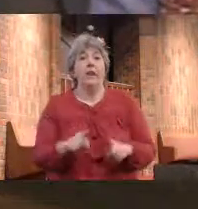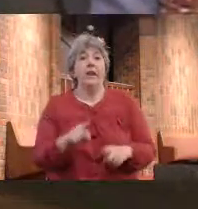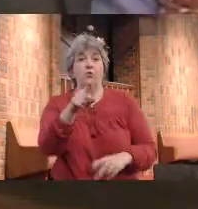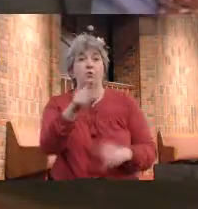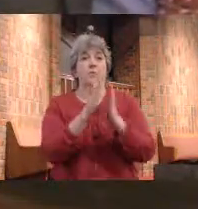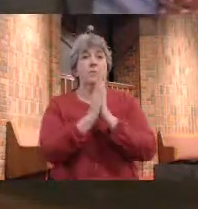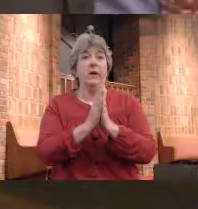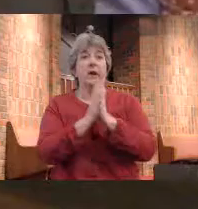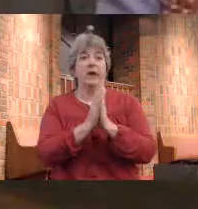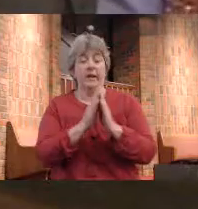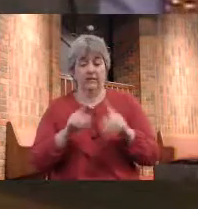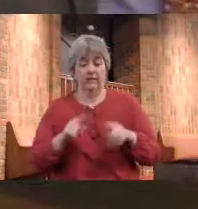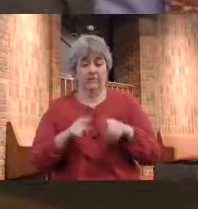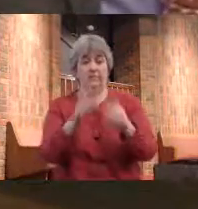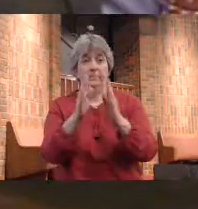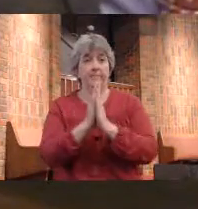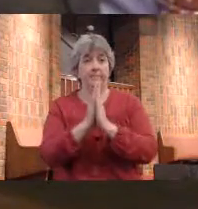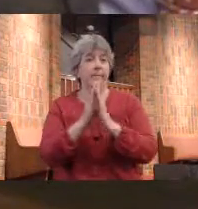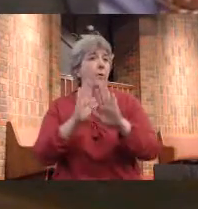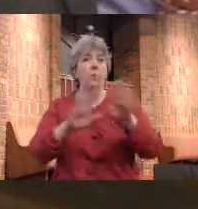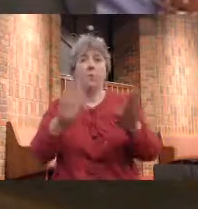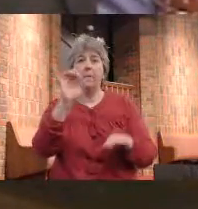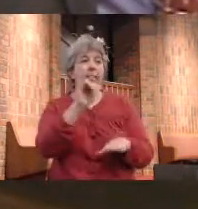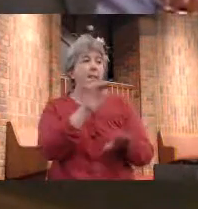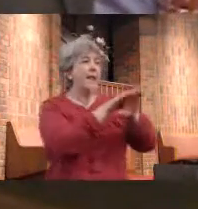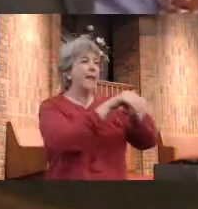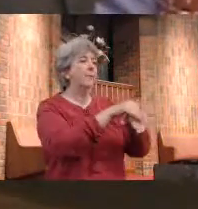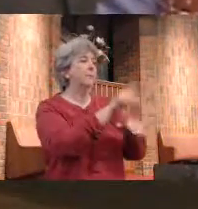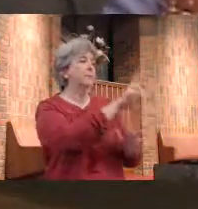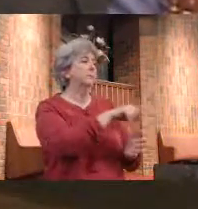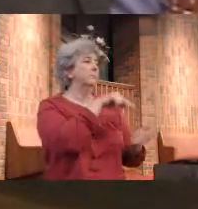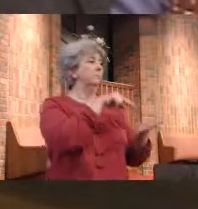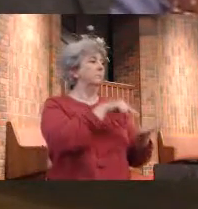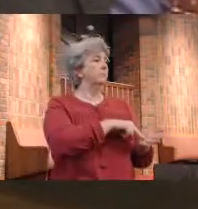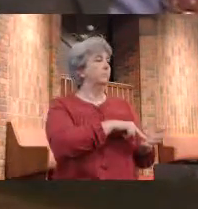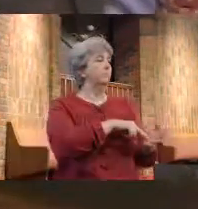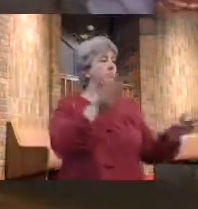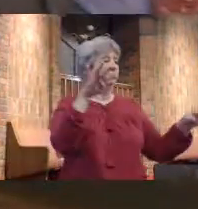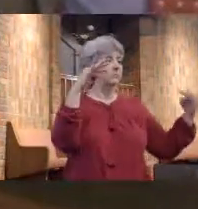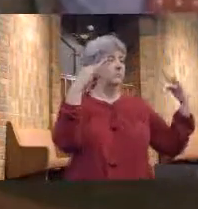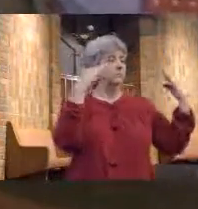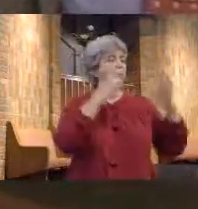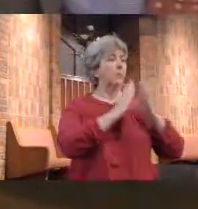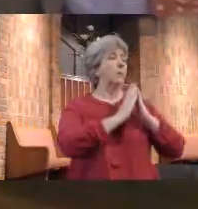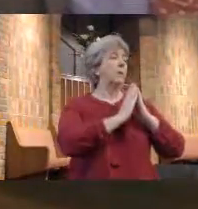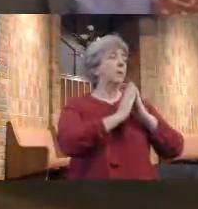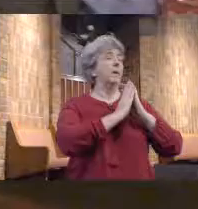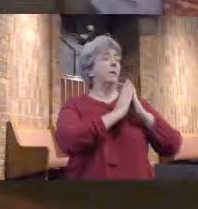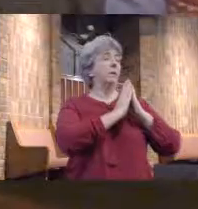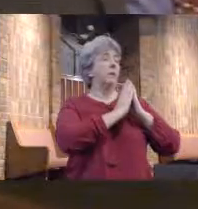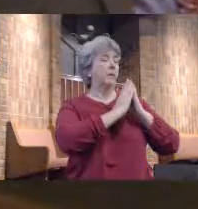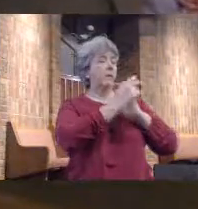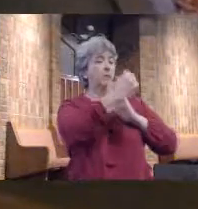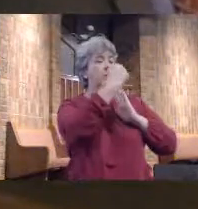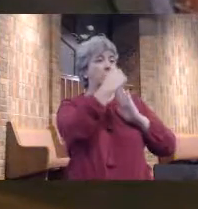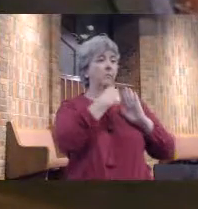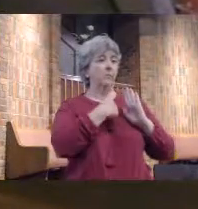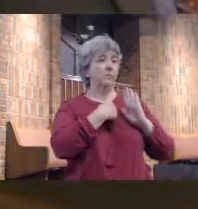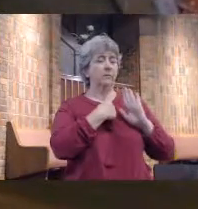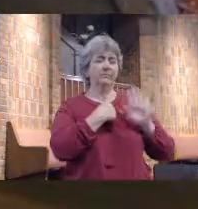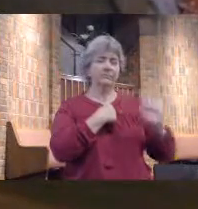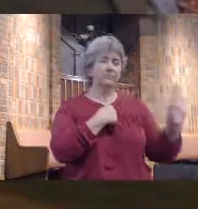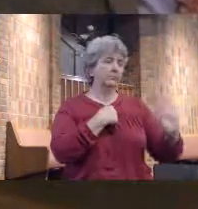shall not be like the hypocrites, they love to pray standing in the synagogues and on the corners of the street that they may be seen by men. Verse